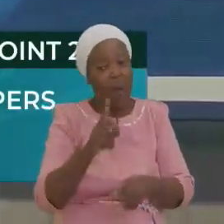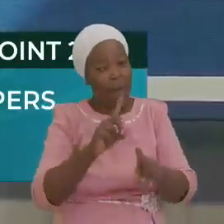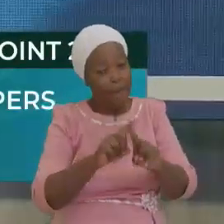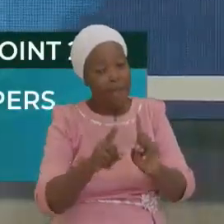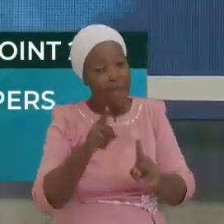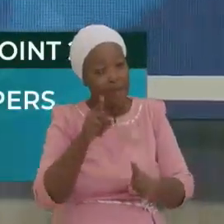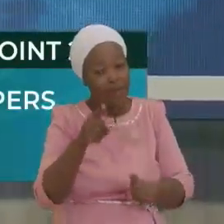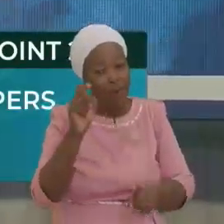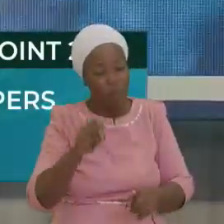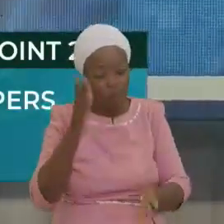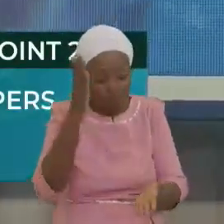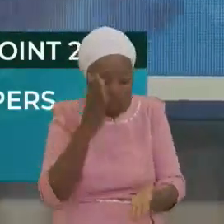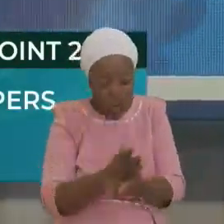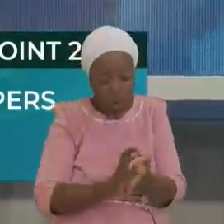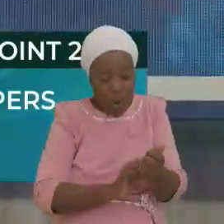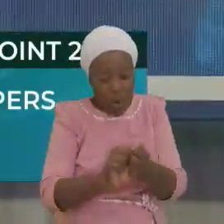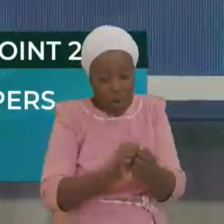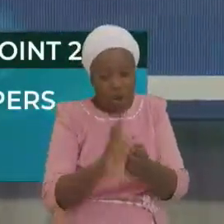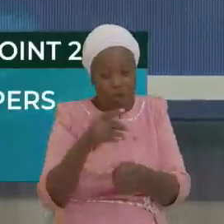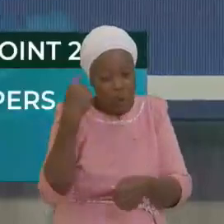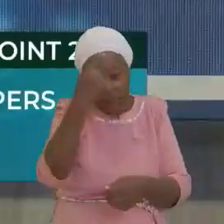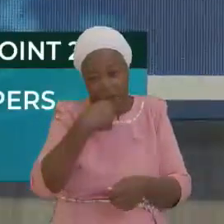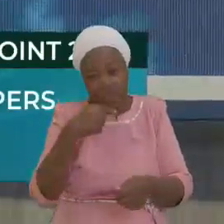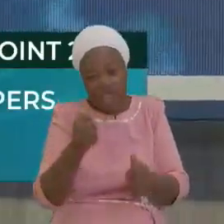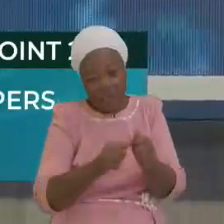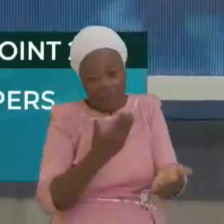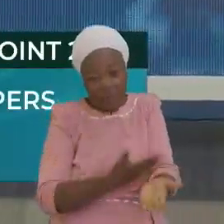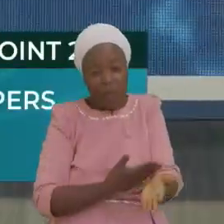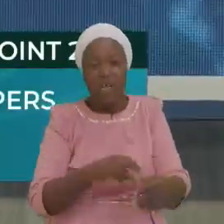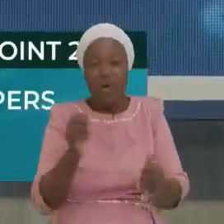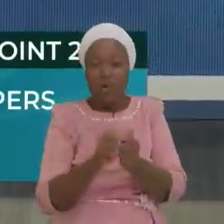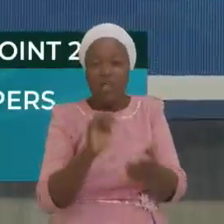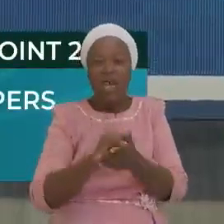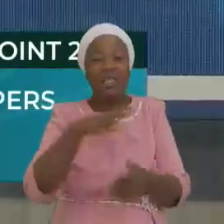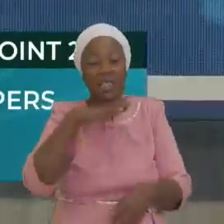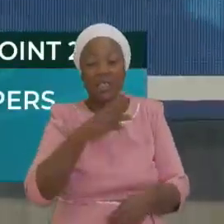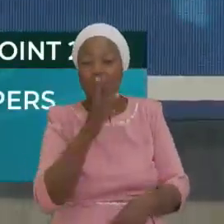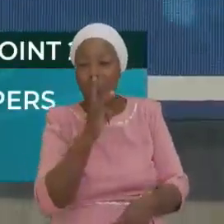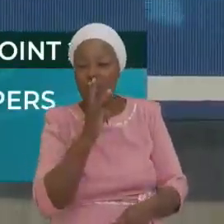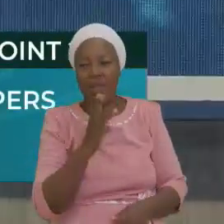stop washing your face every morning with that contaminated water.